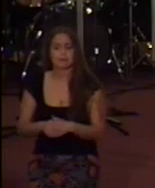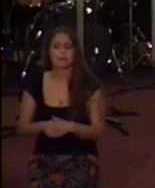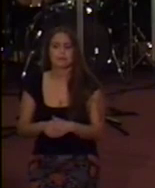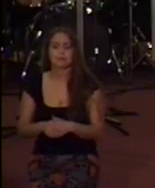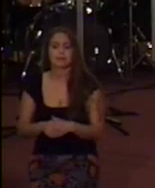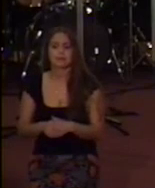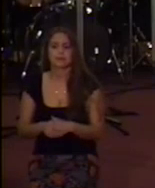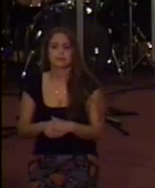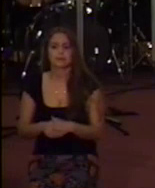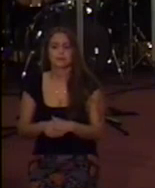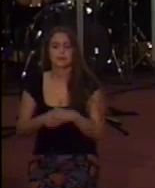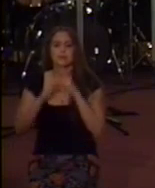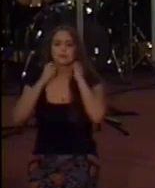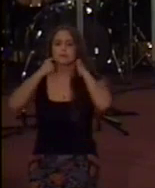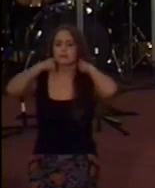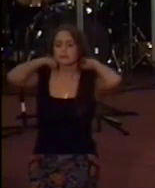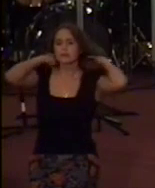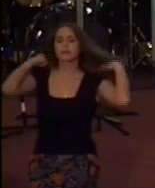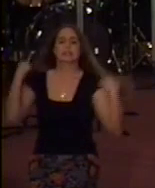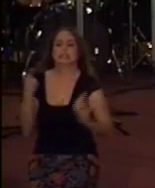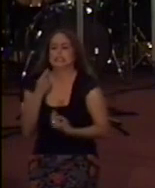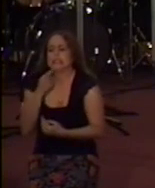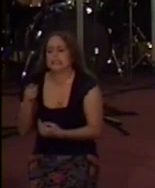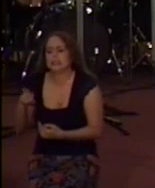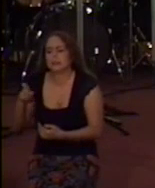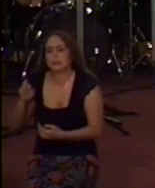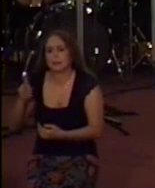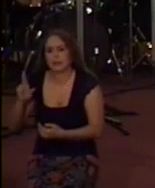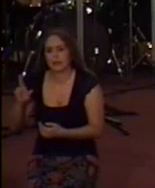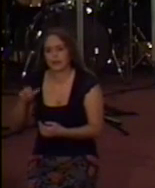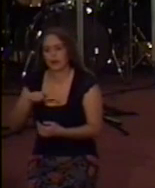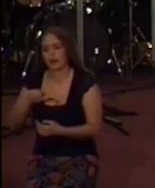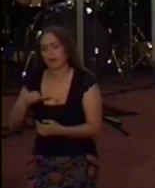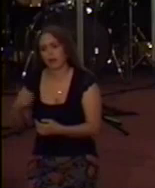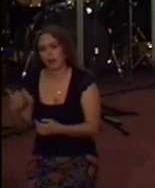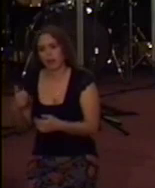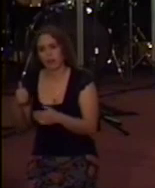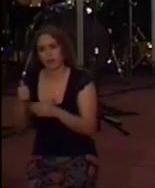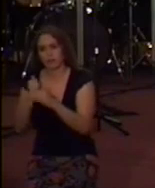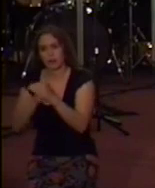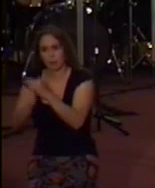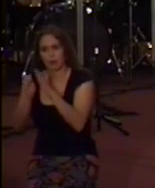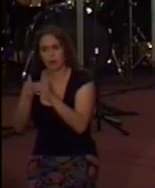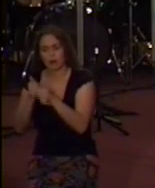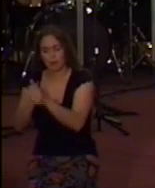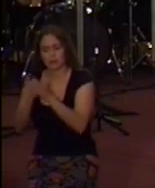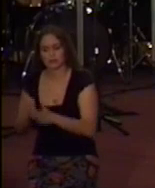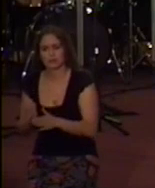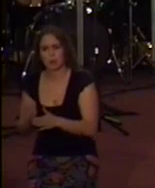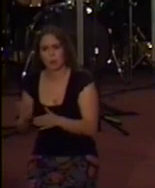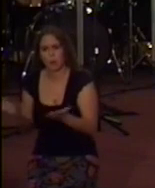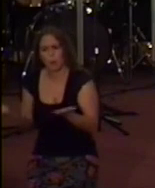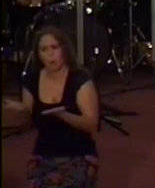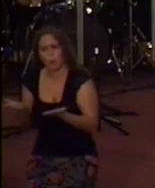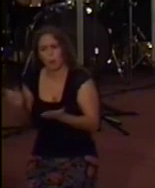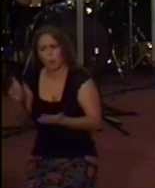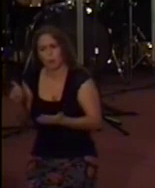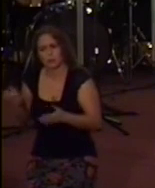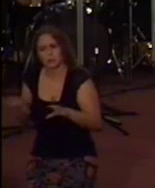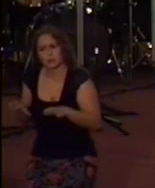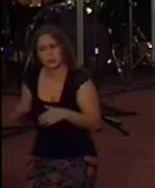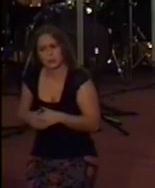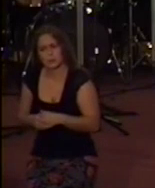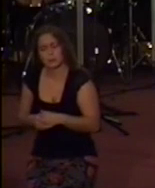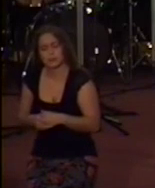And so they said to Peter and the rest of the apostles, brethren, what shall we do? And just to make a long story